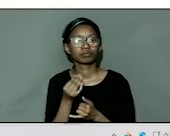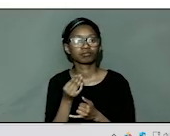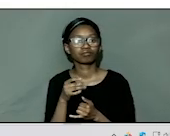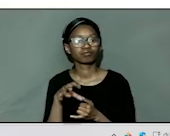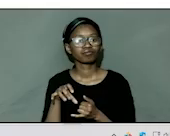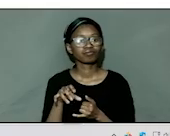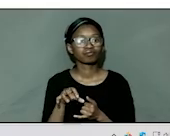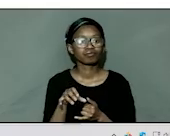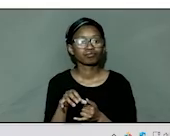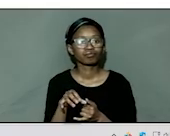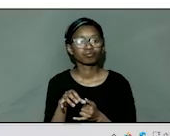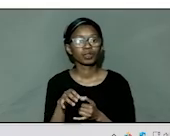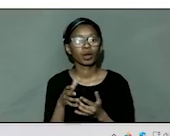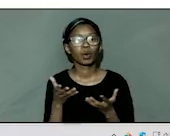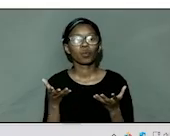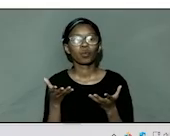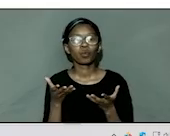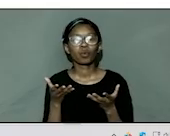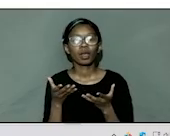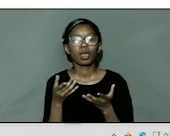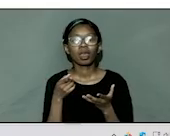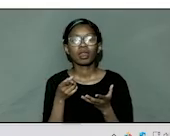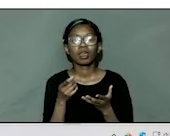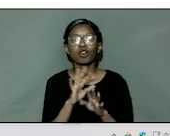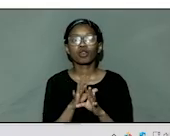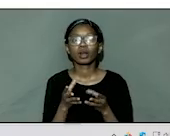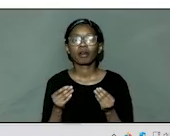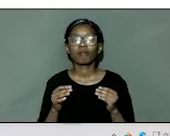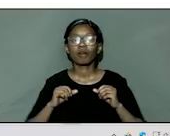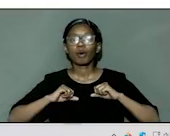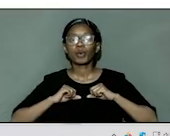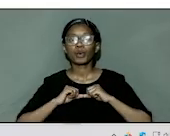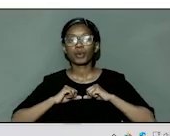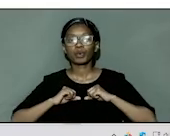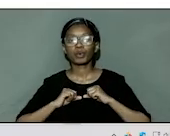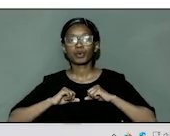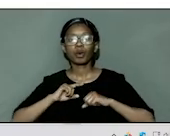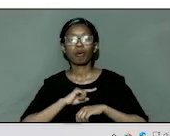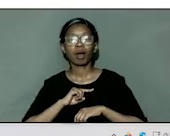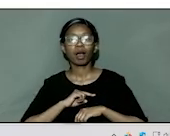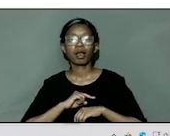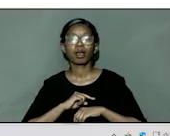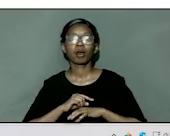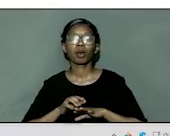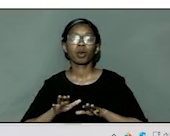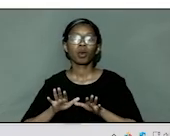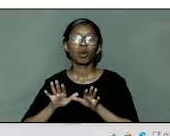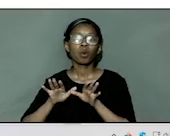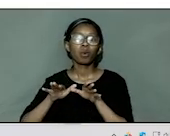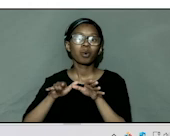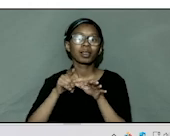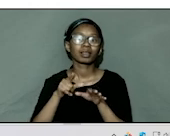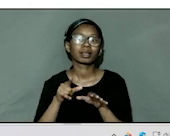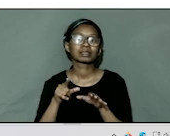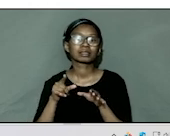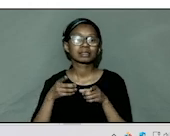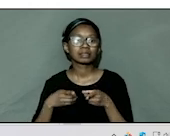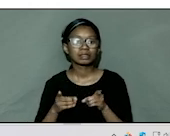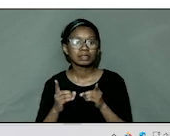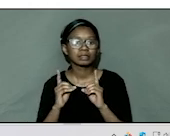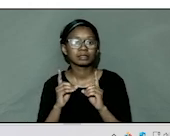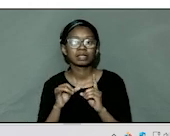wingless because flying is dangerous for them in an area with what?